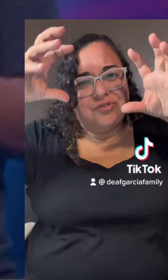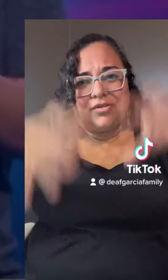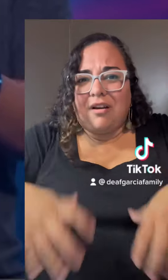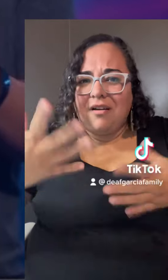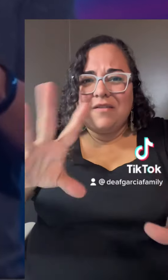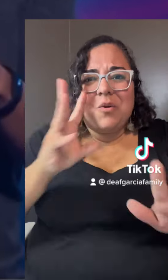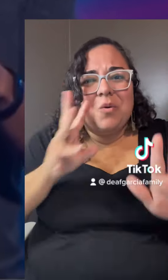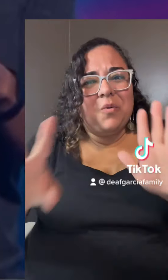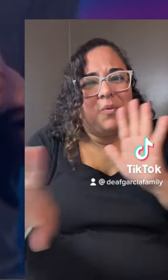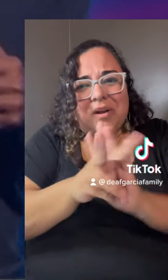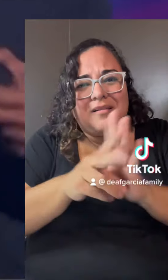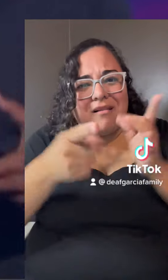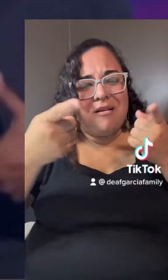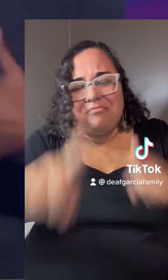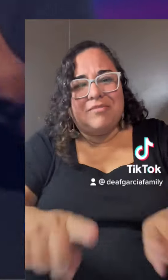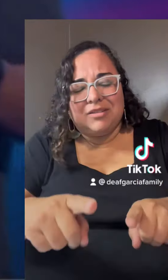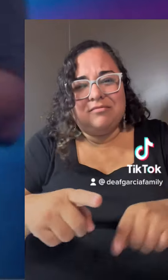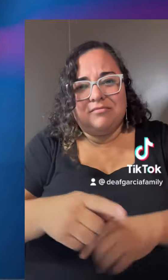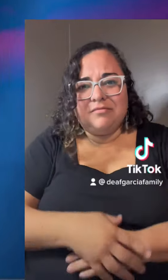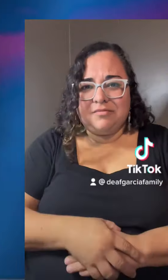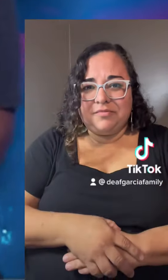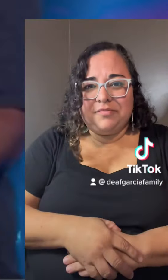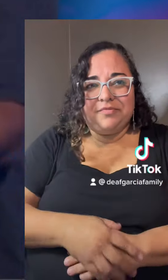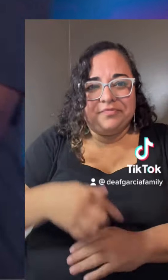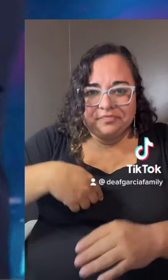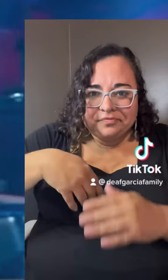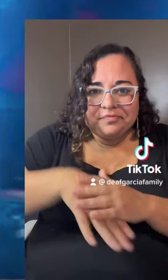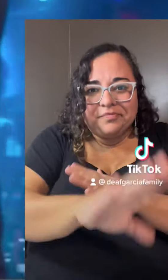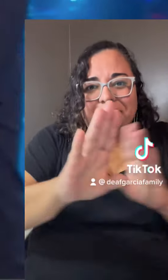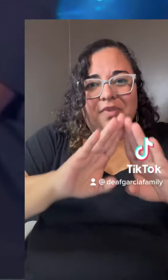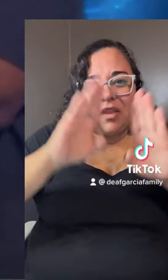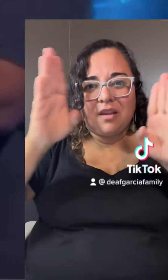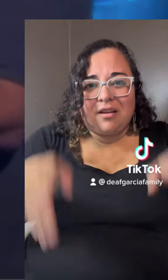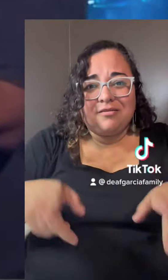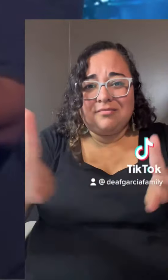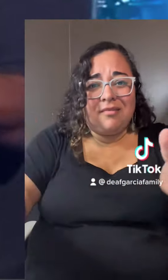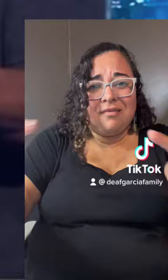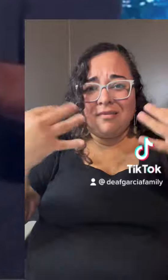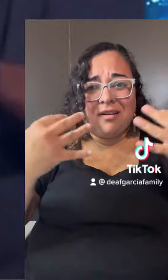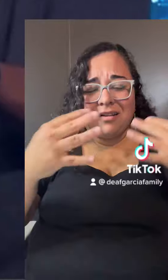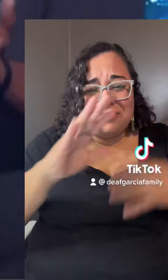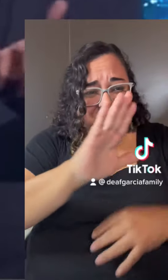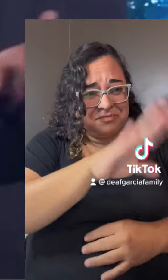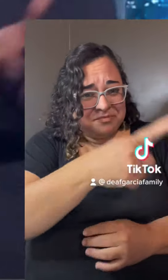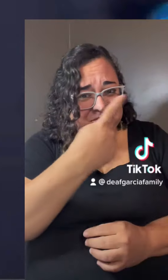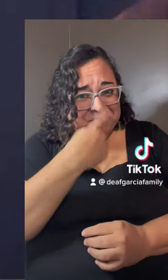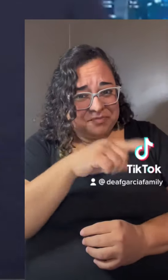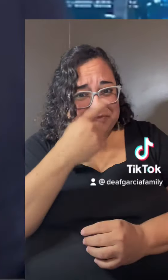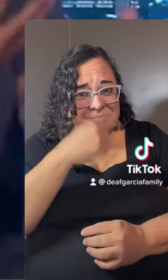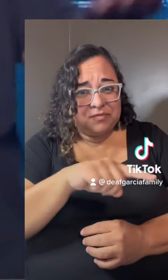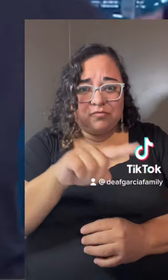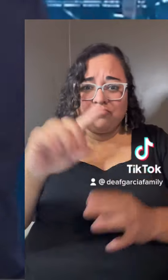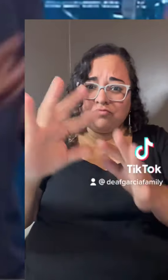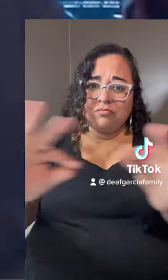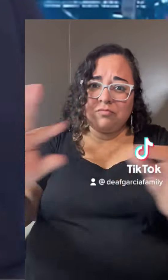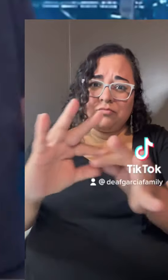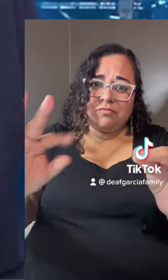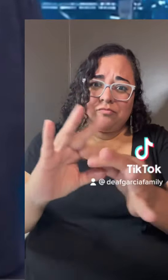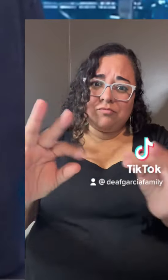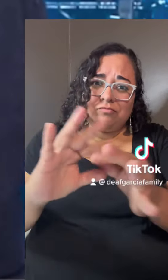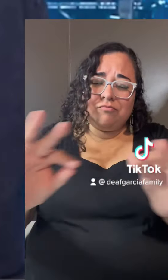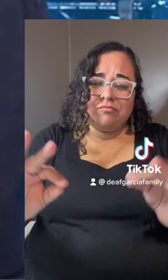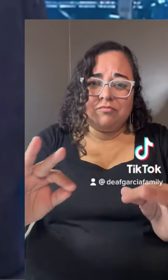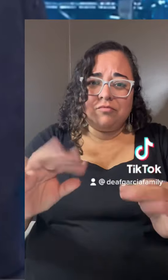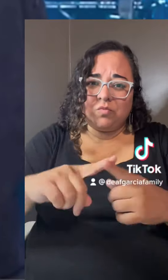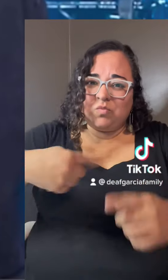saw. And so when I walk in the house, they look at me and go, Francis, would you say something to